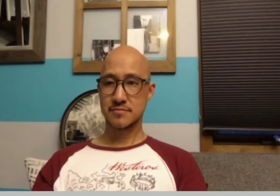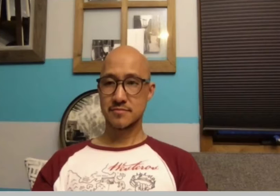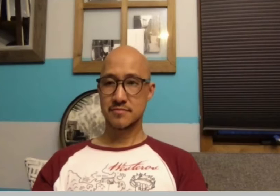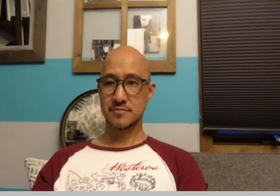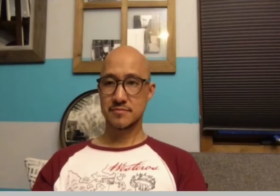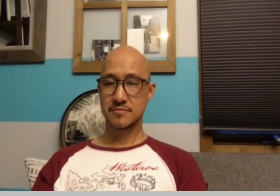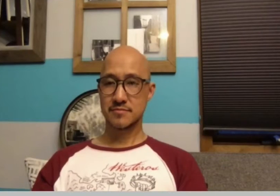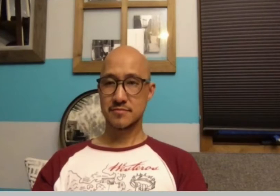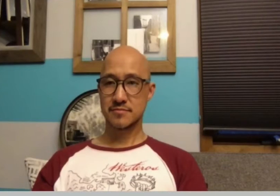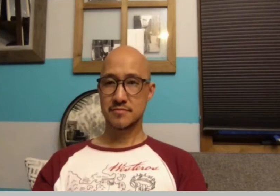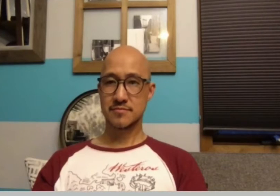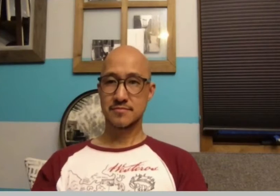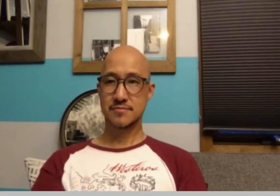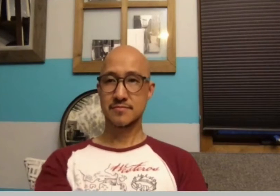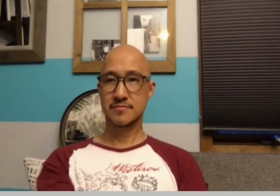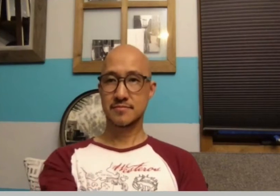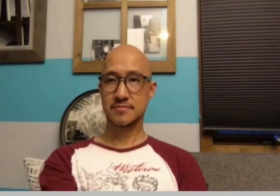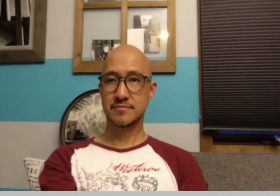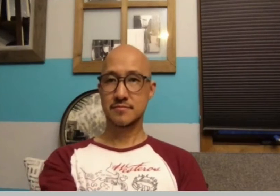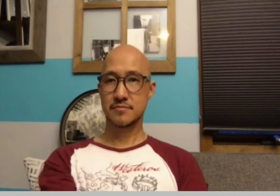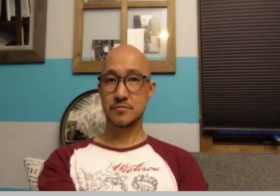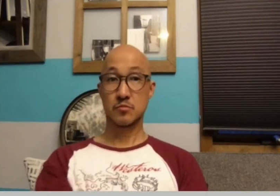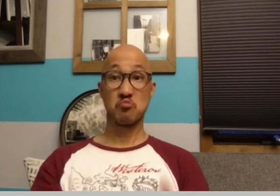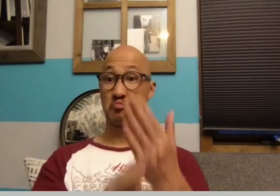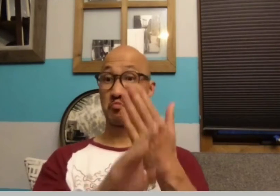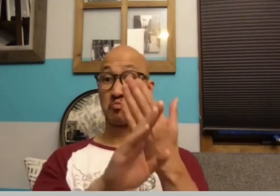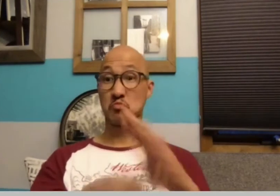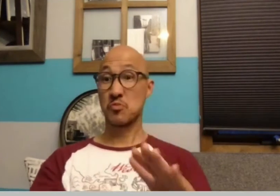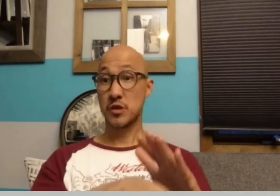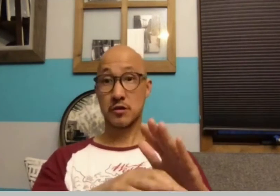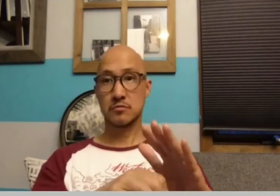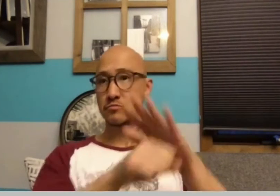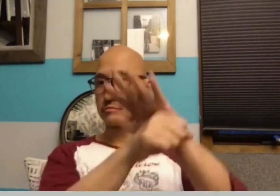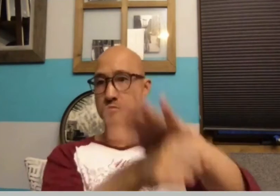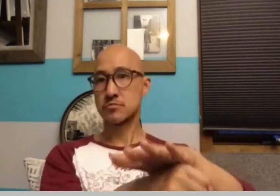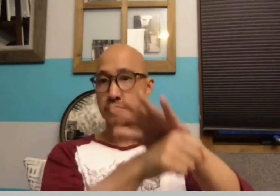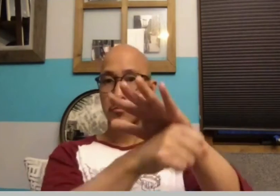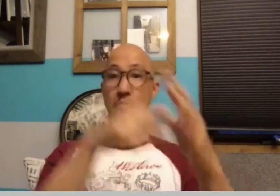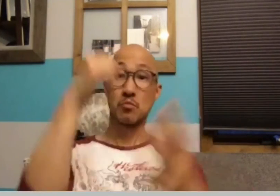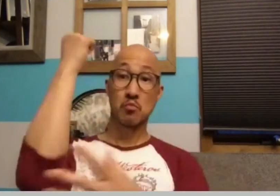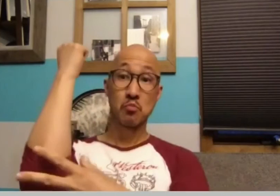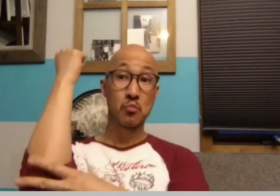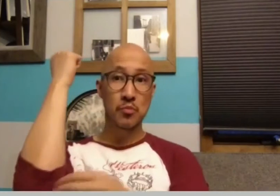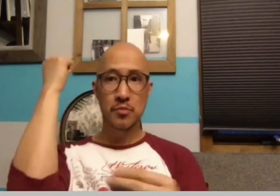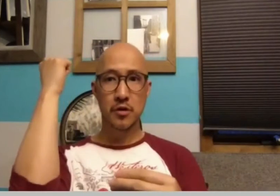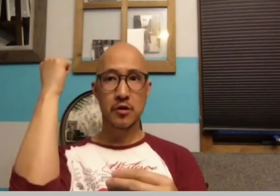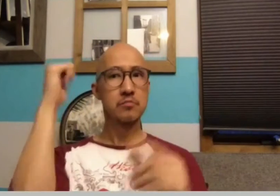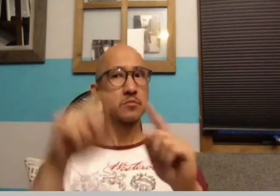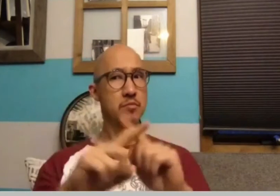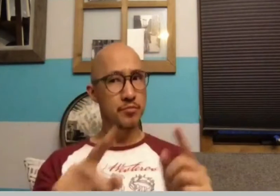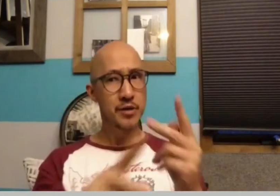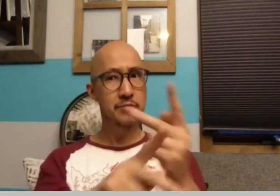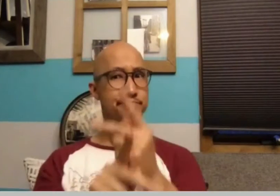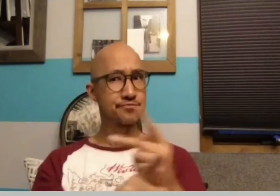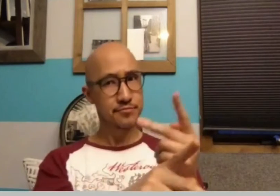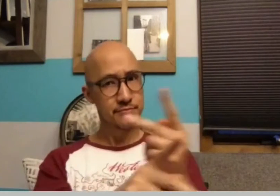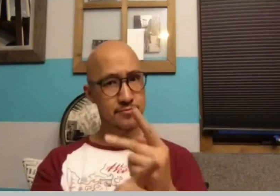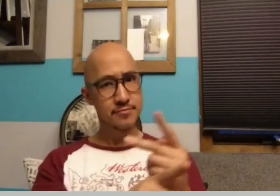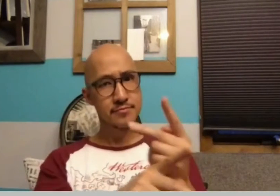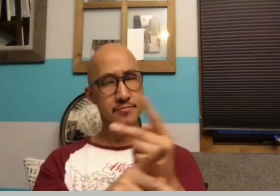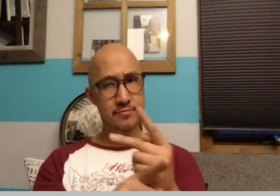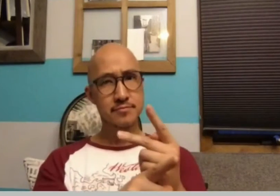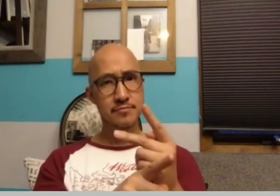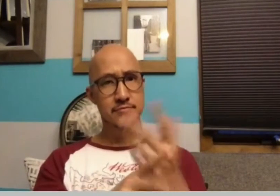Don't trample the poor, but take care of them. This is the God. In short, love the Lord your God with all your heart, mind, and strength, and love your neighbor as yourself,